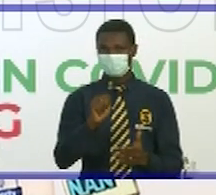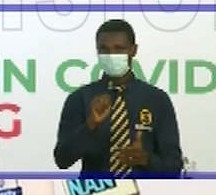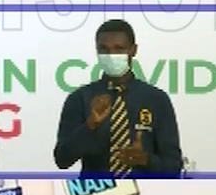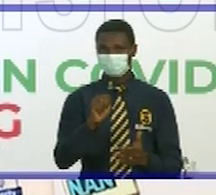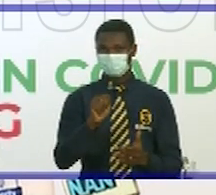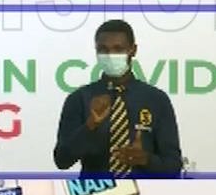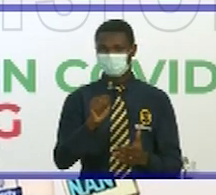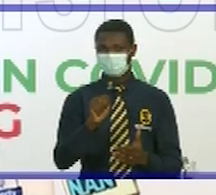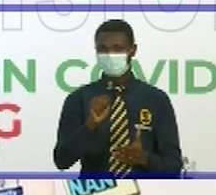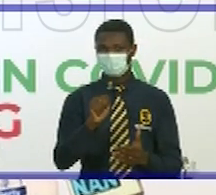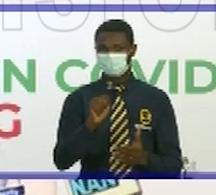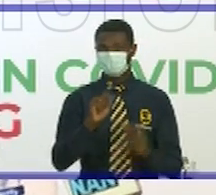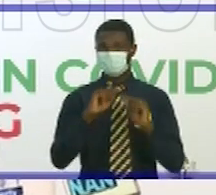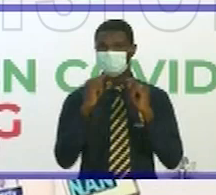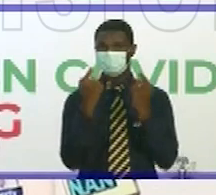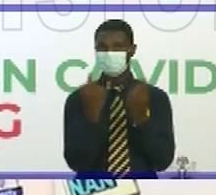a group.